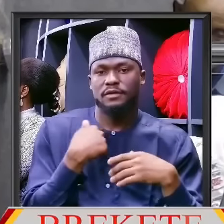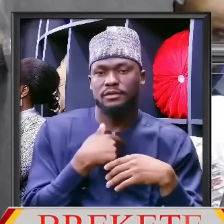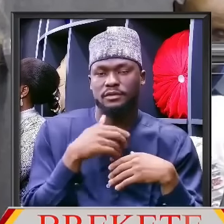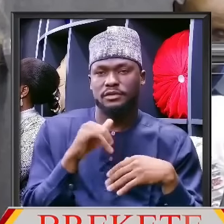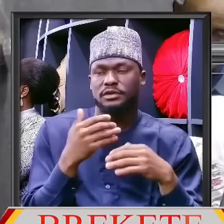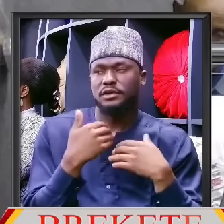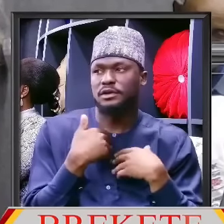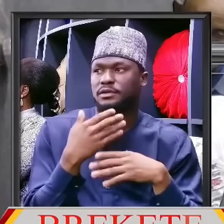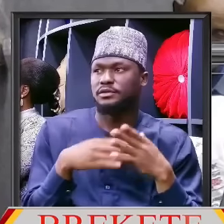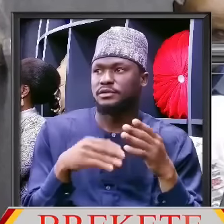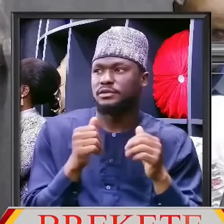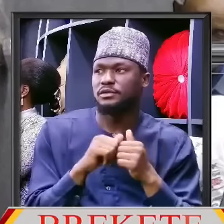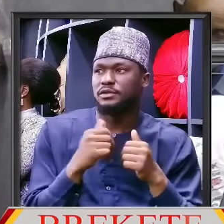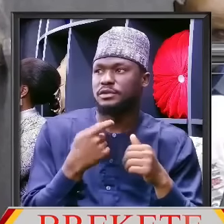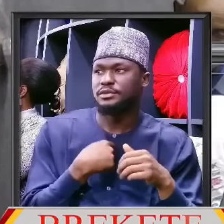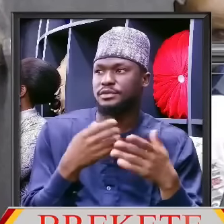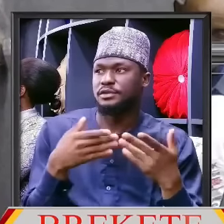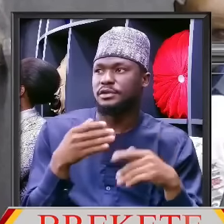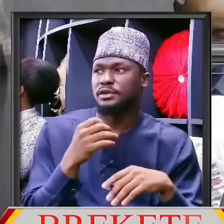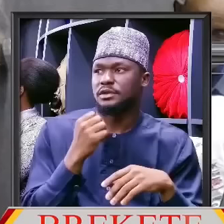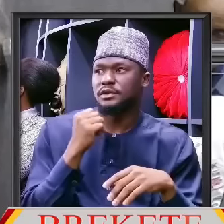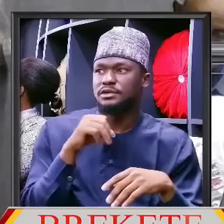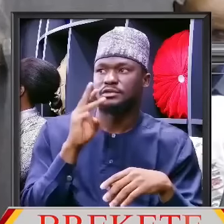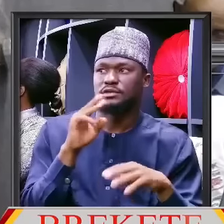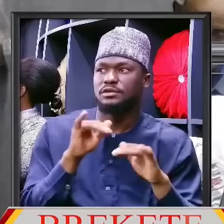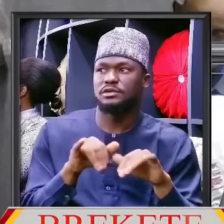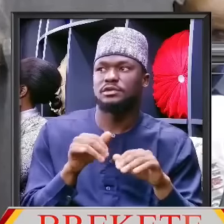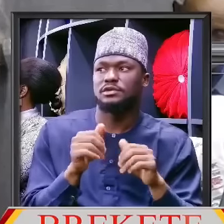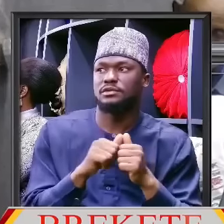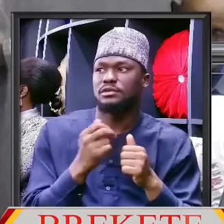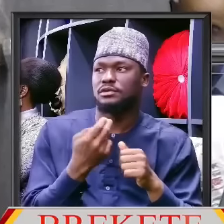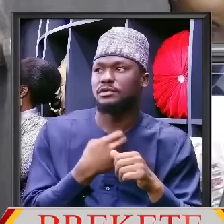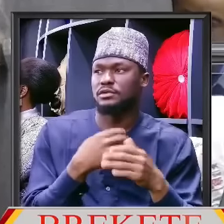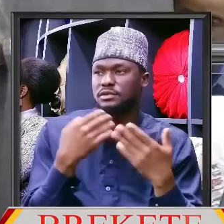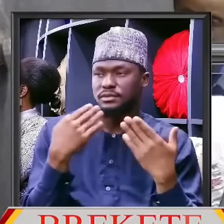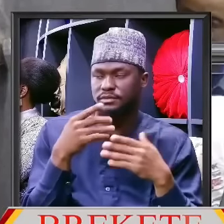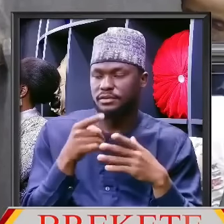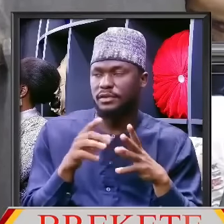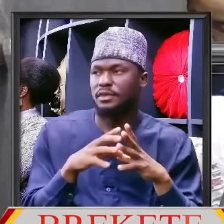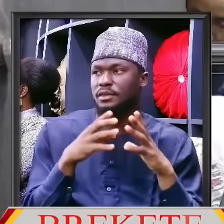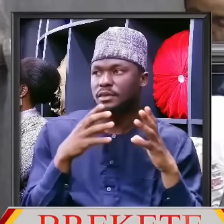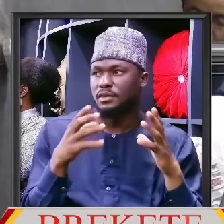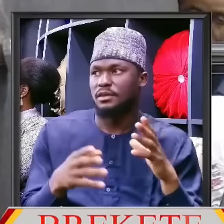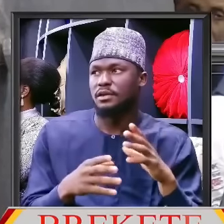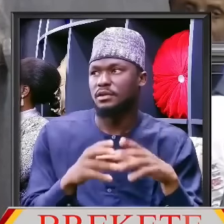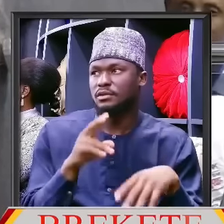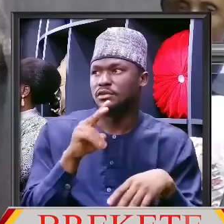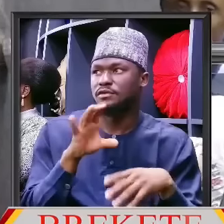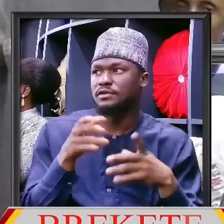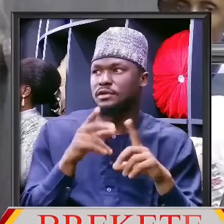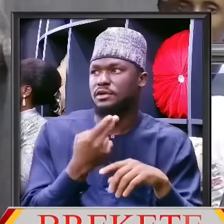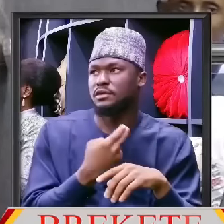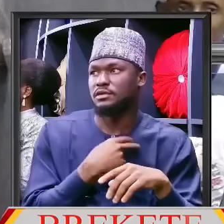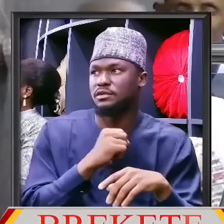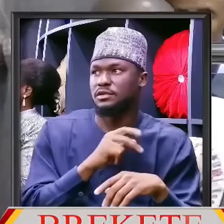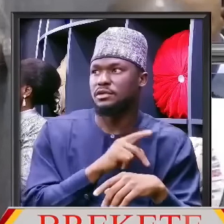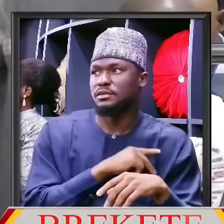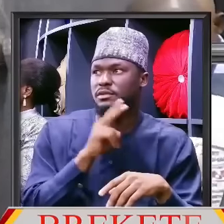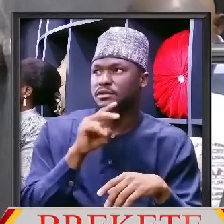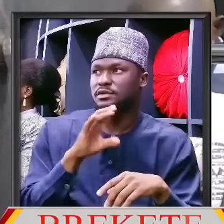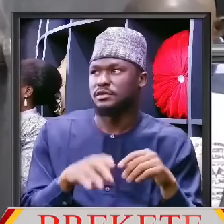She's here. She will still answer now. Okay. Thank you very much. Thank you very much, VC. Make one appreciate